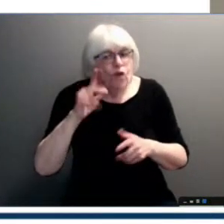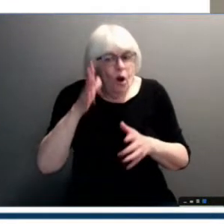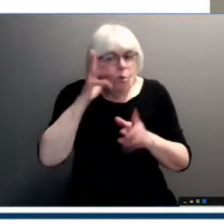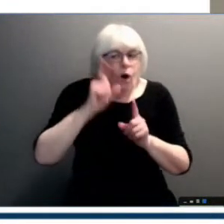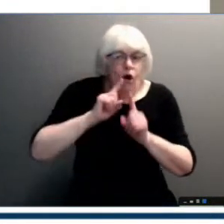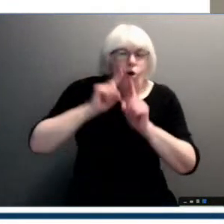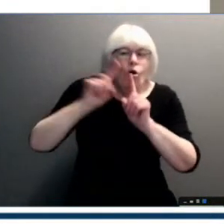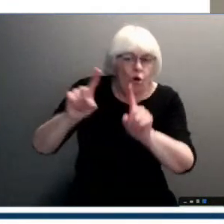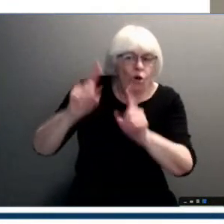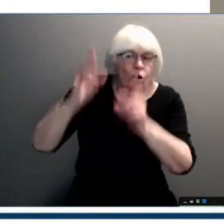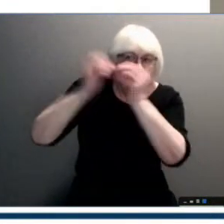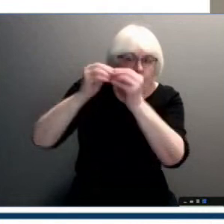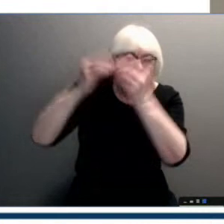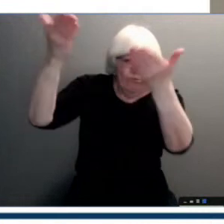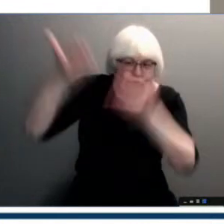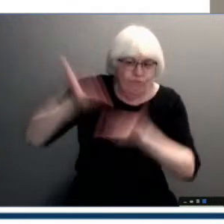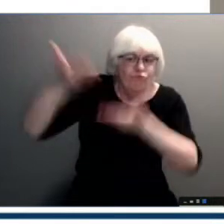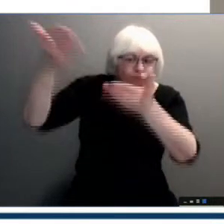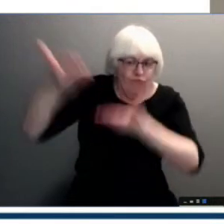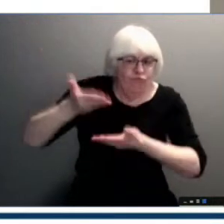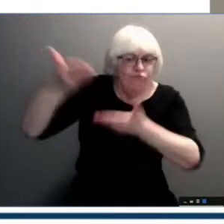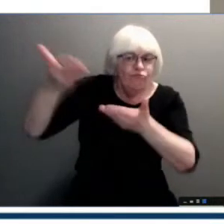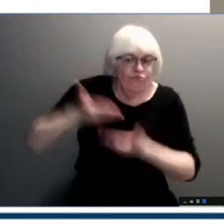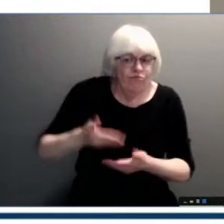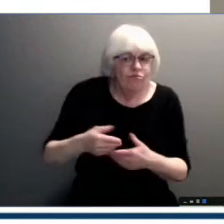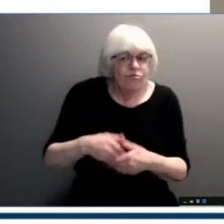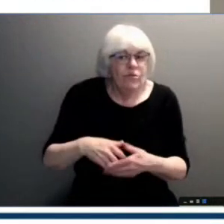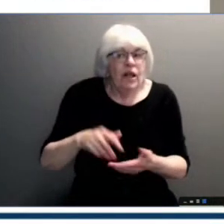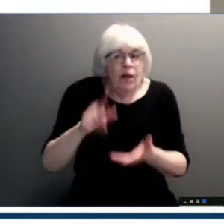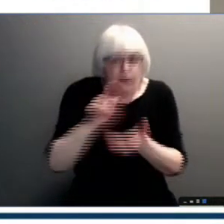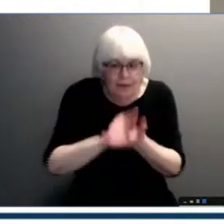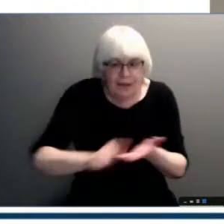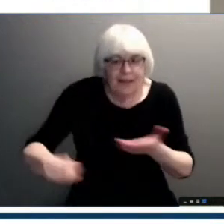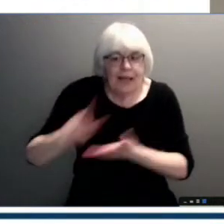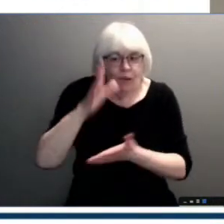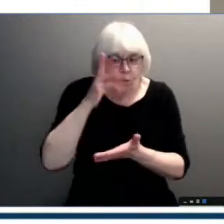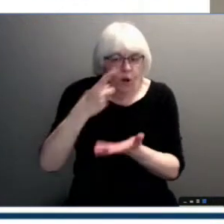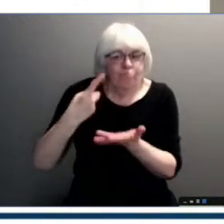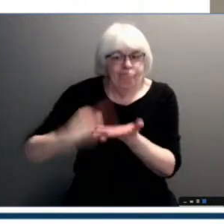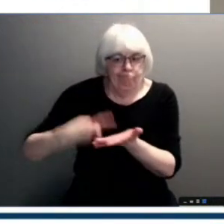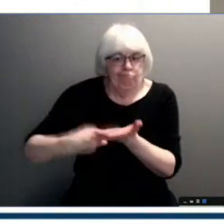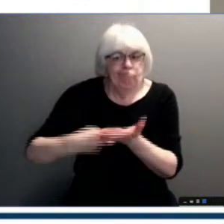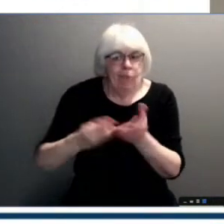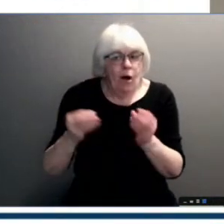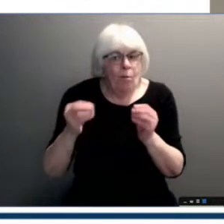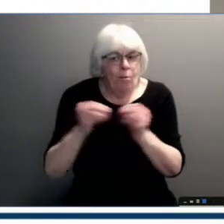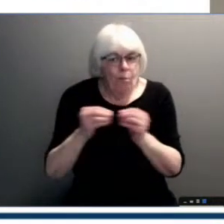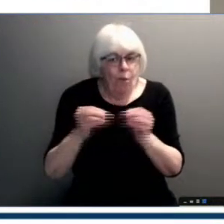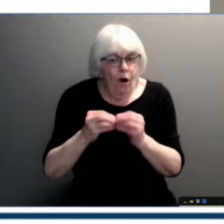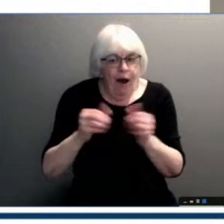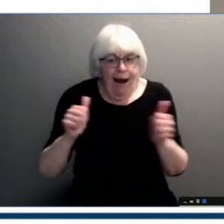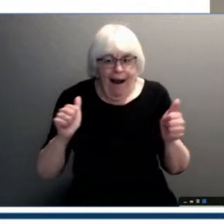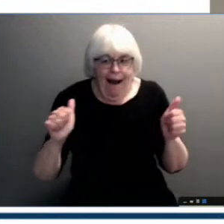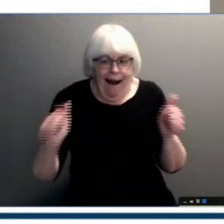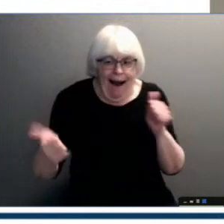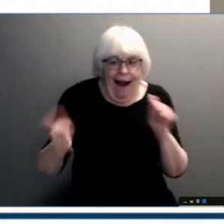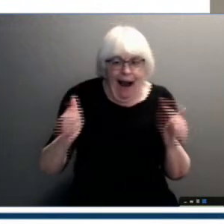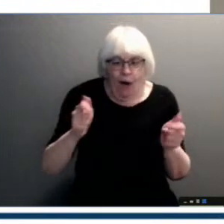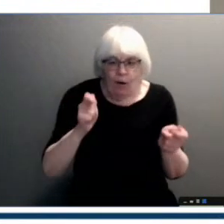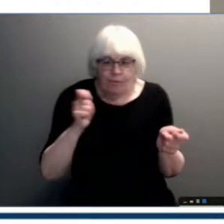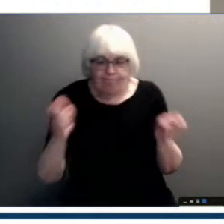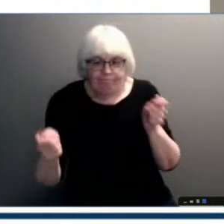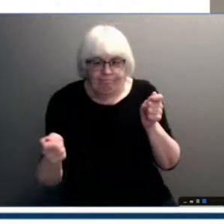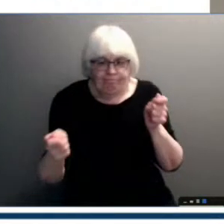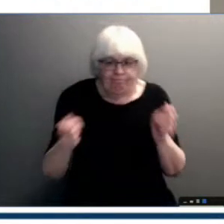what we'll be talking about in more detail next week is how we may adjust how we use those rapid test kits to make sure